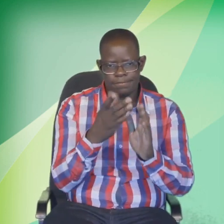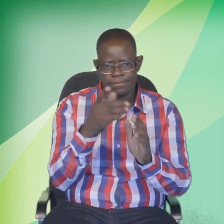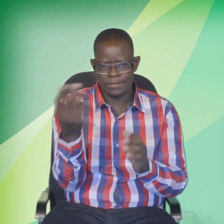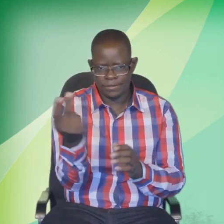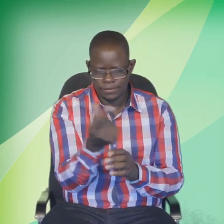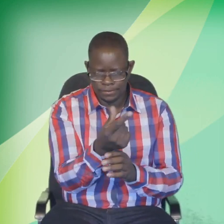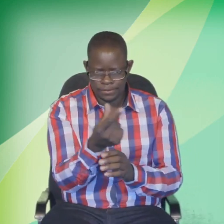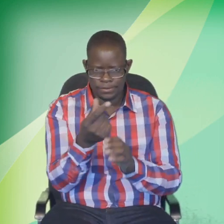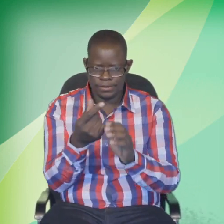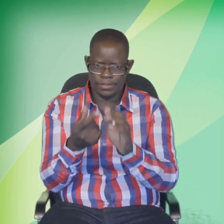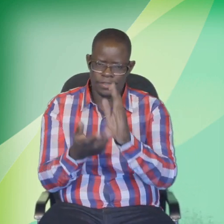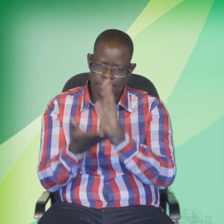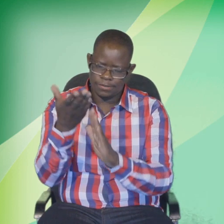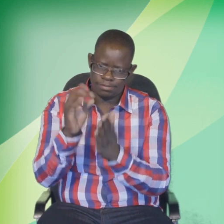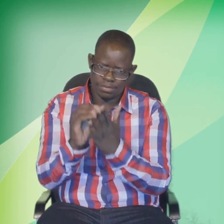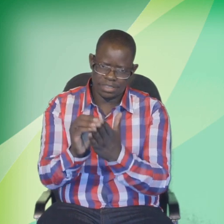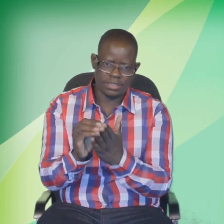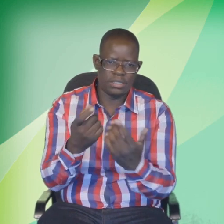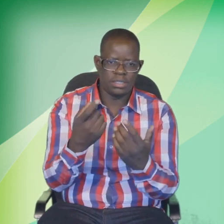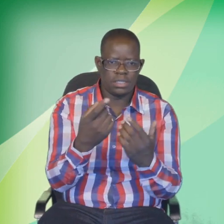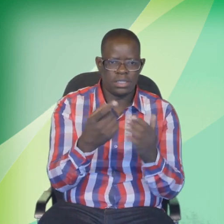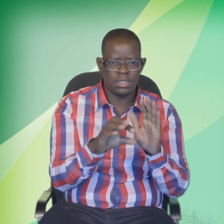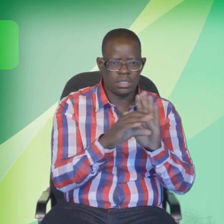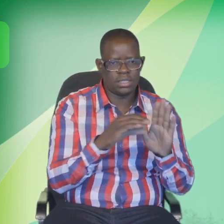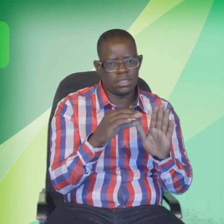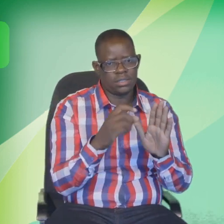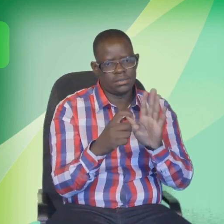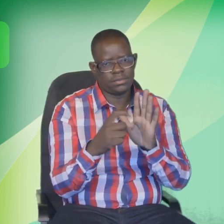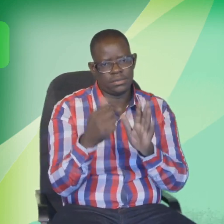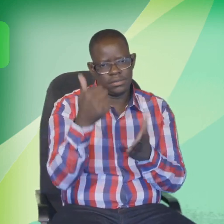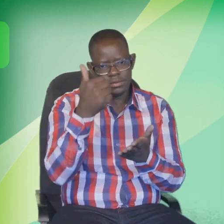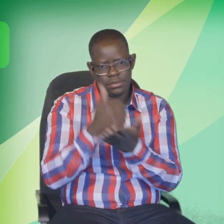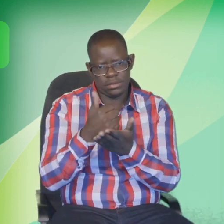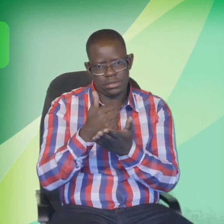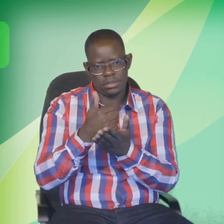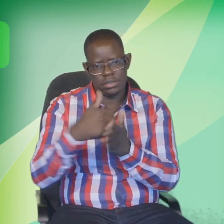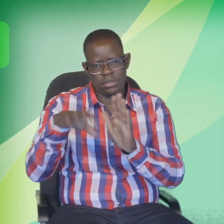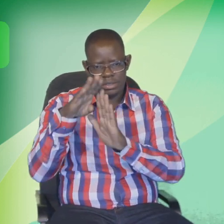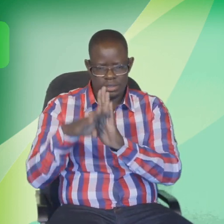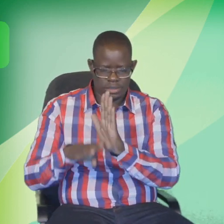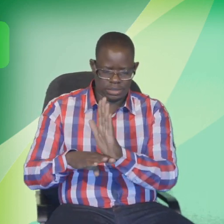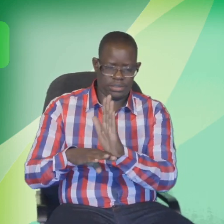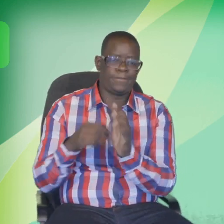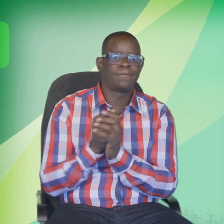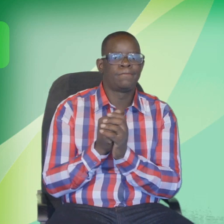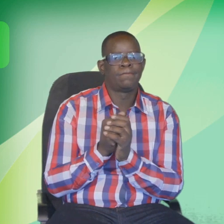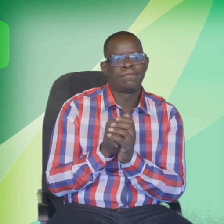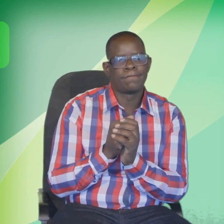purchases increase in expense, and on the credit side, the bank decrease in asset.